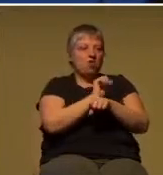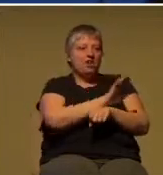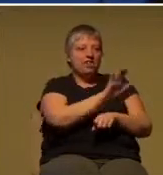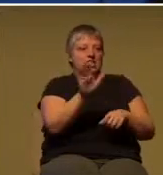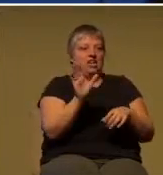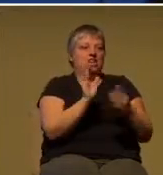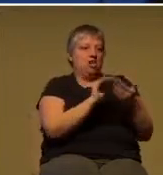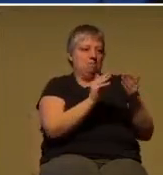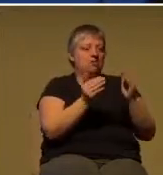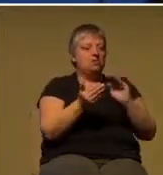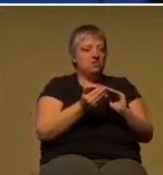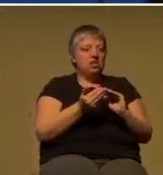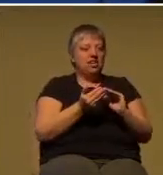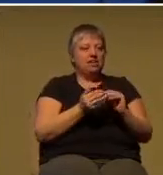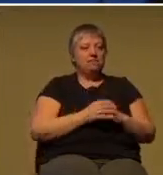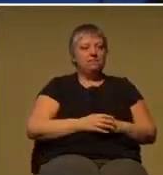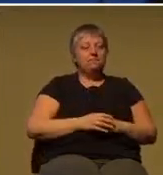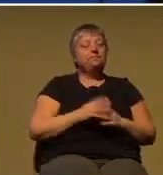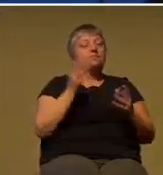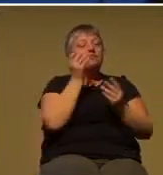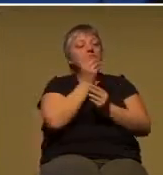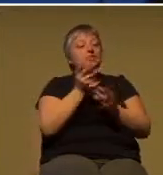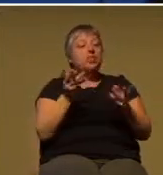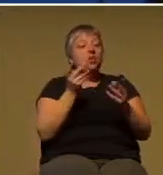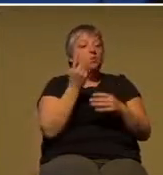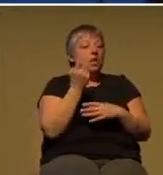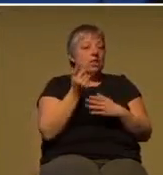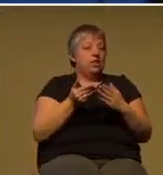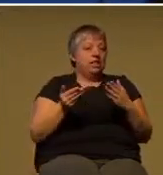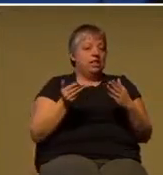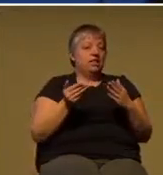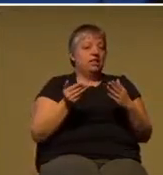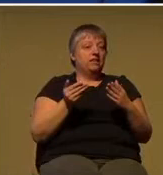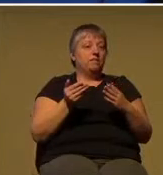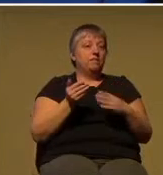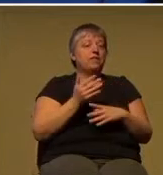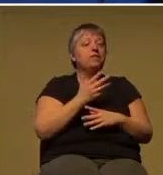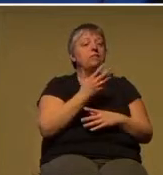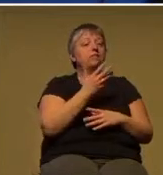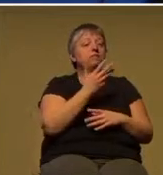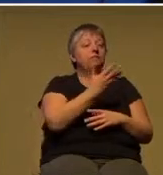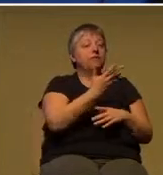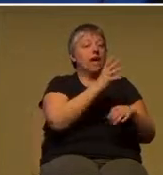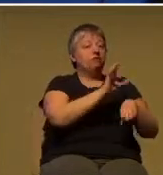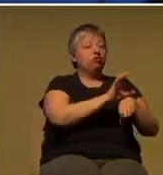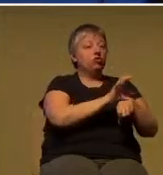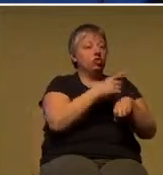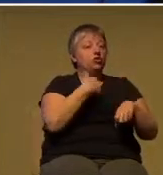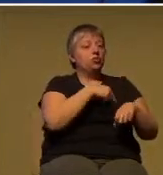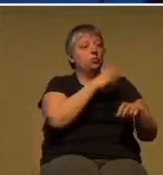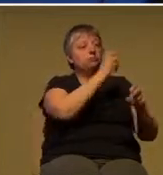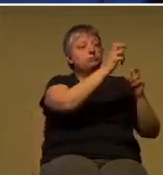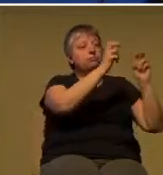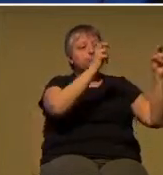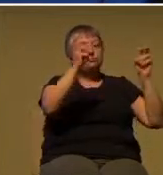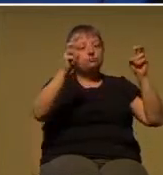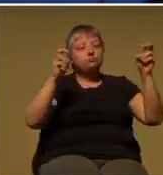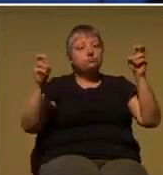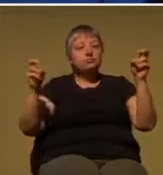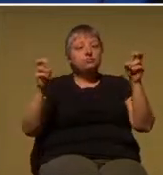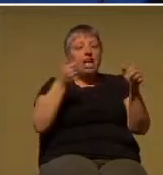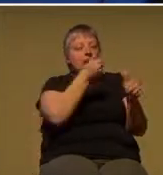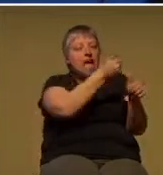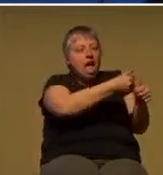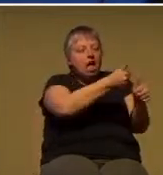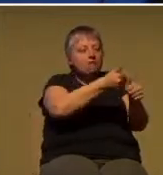community. And just to let you know one thing, the 5 churches that we have traveled into, every single